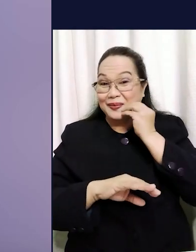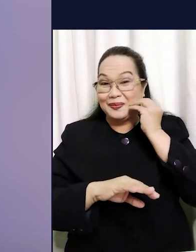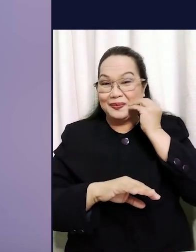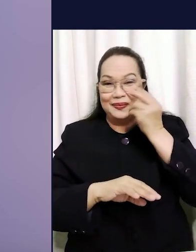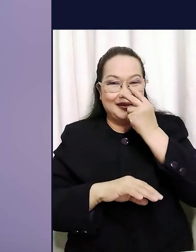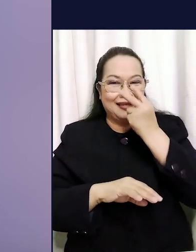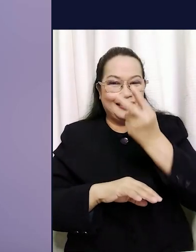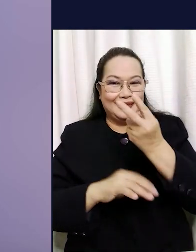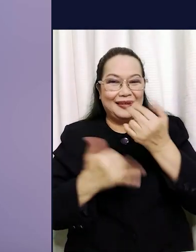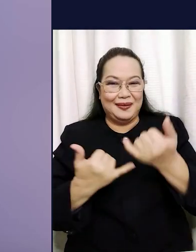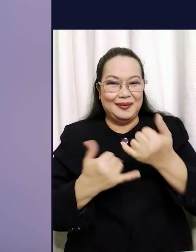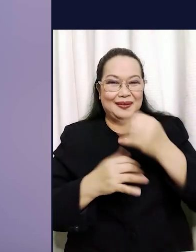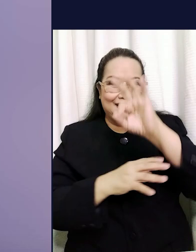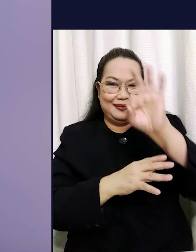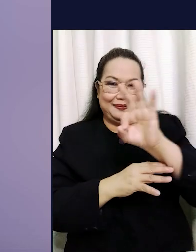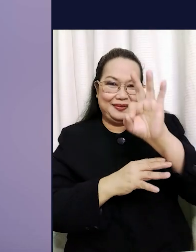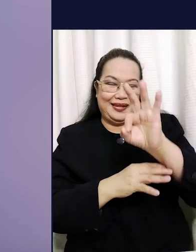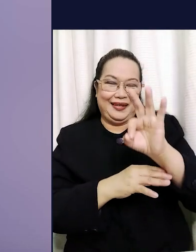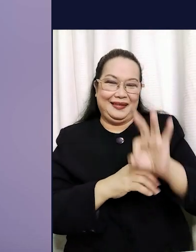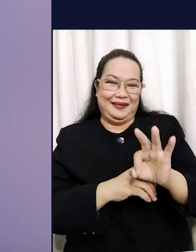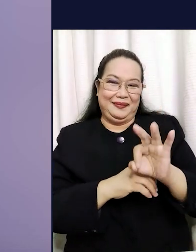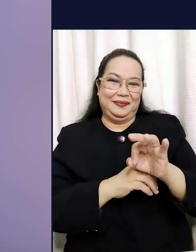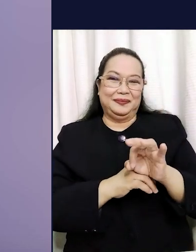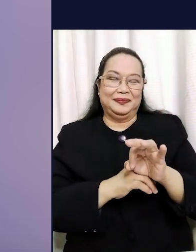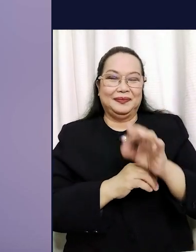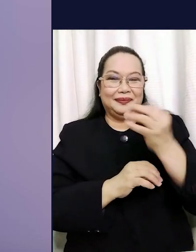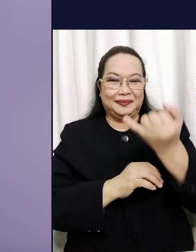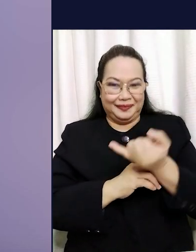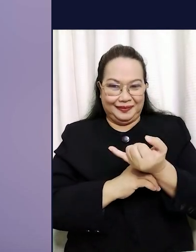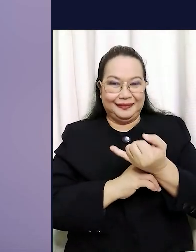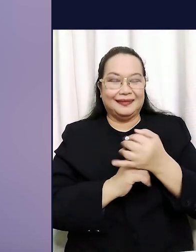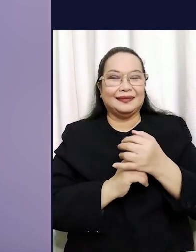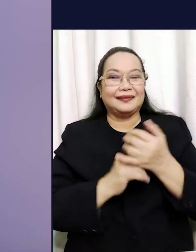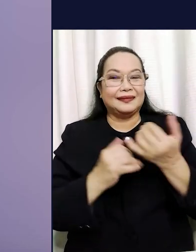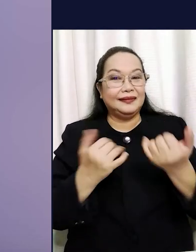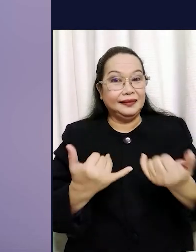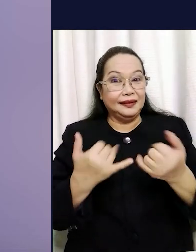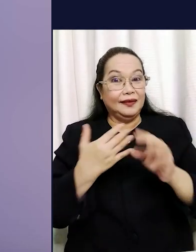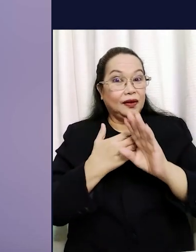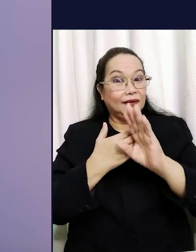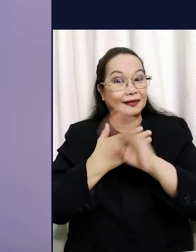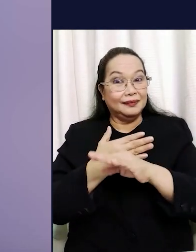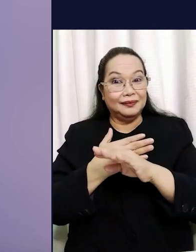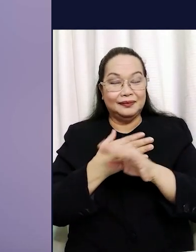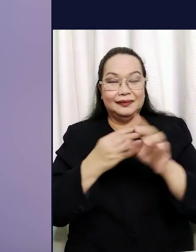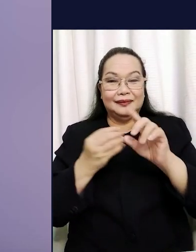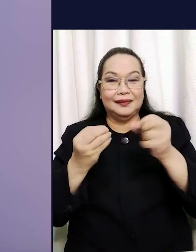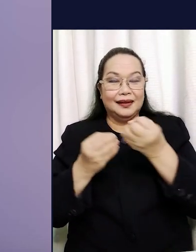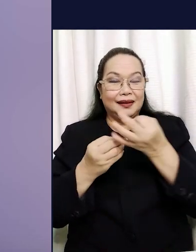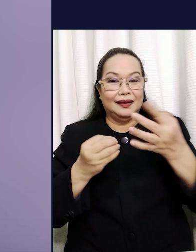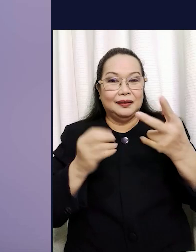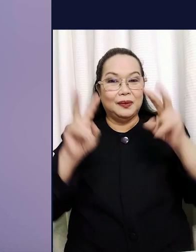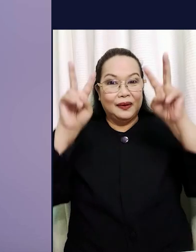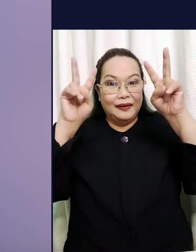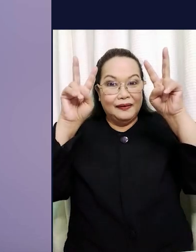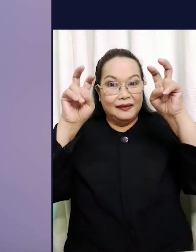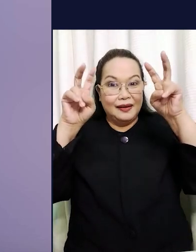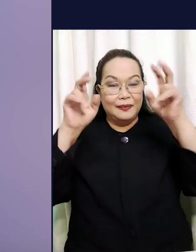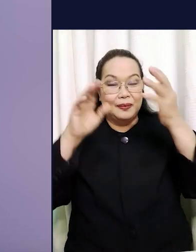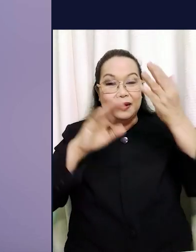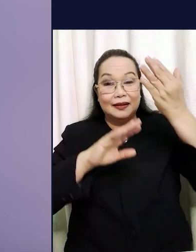ba? See you this coming Friday. Atin pong balikan ang